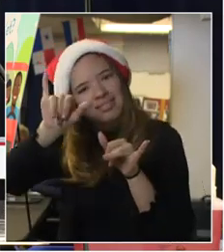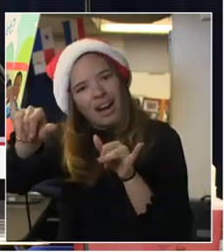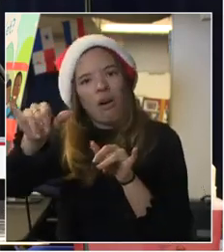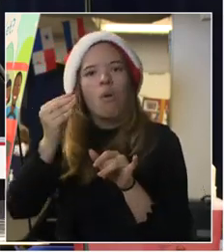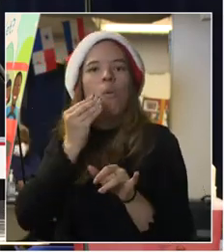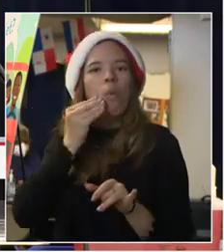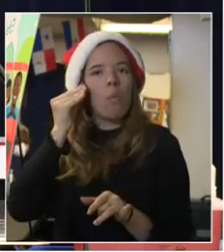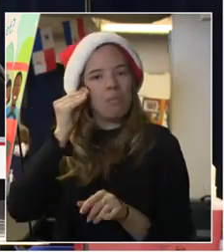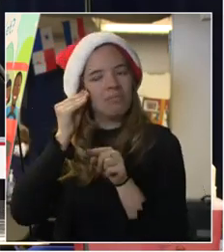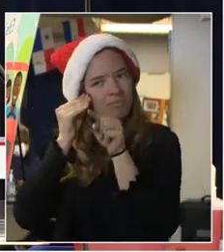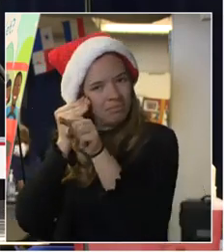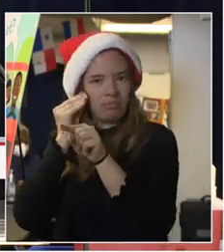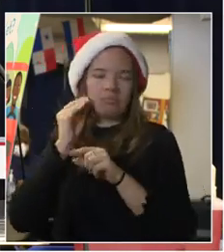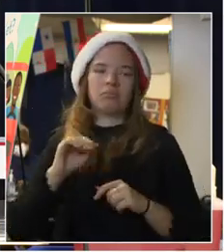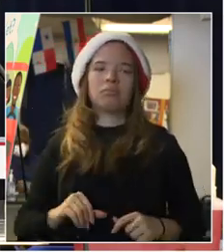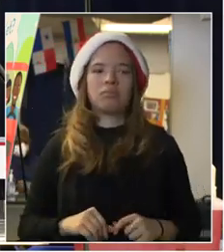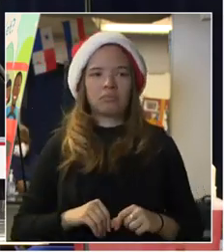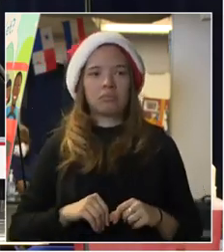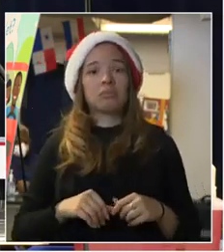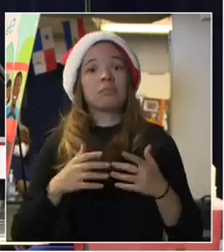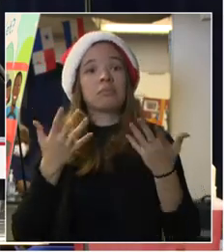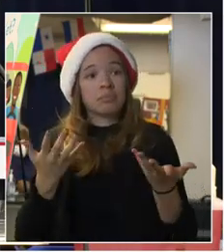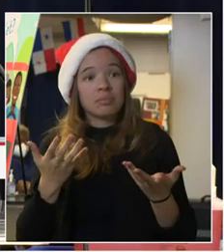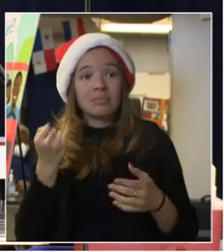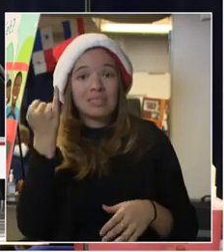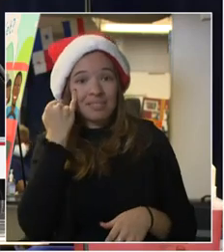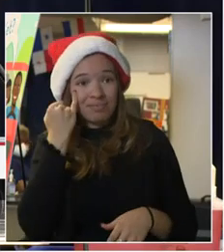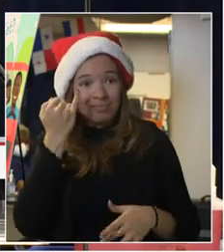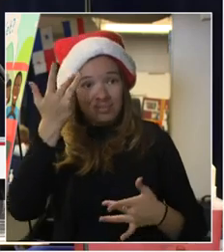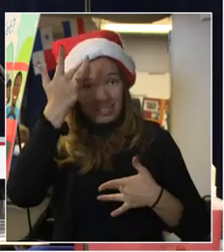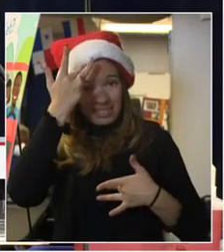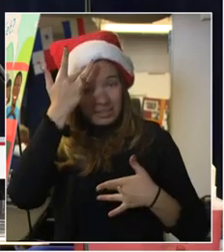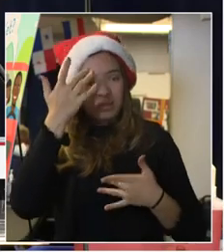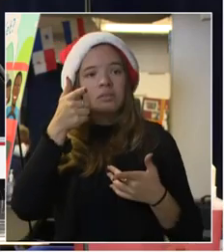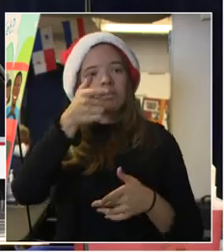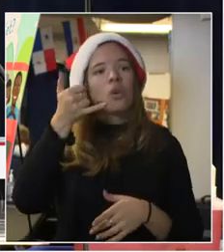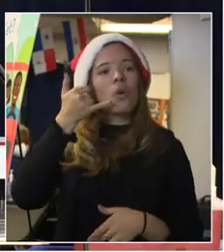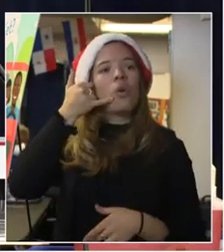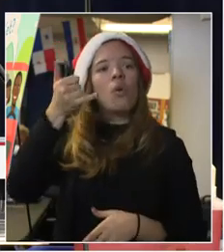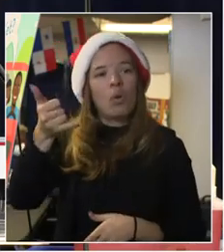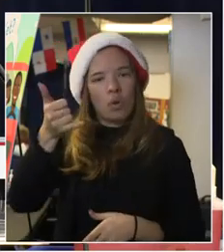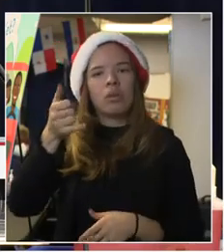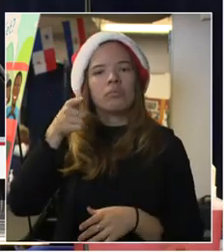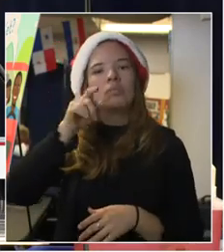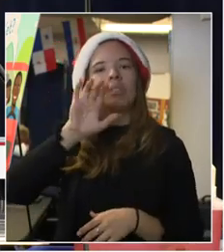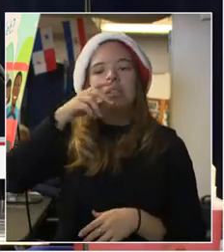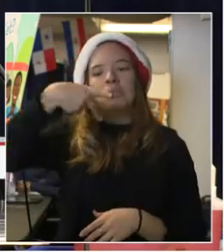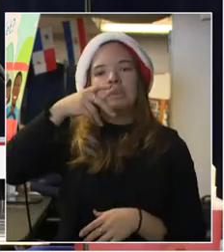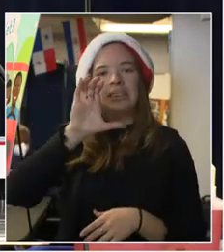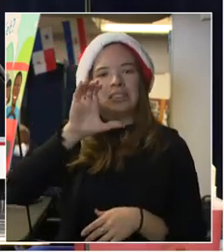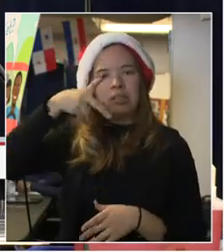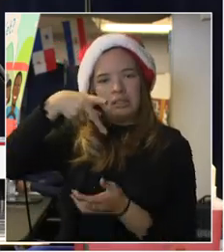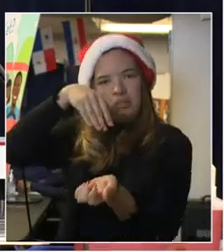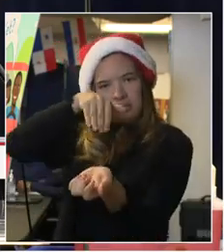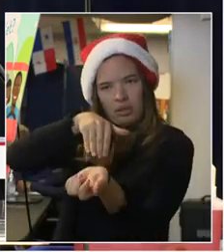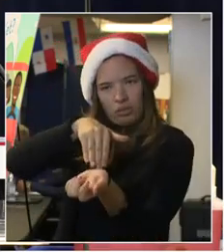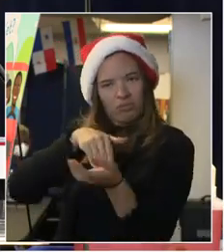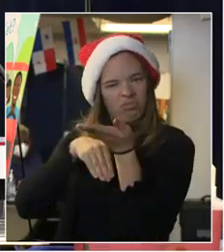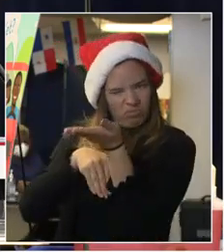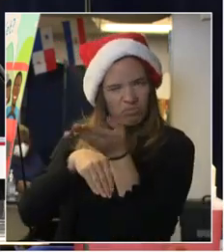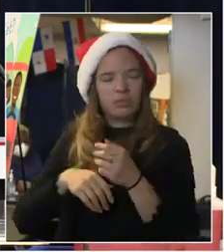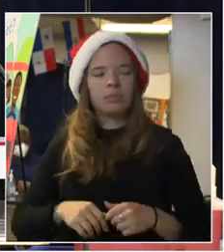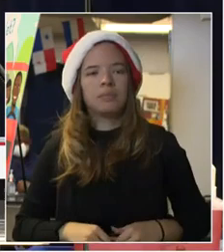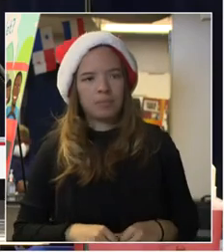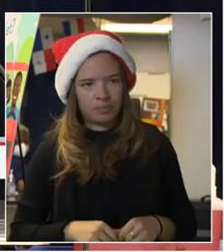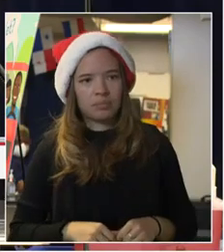primary care provider if you're feeling sick. You have the option of wearing a mask based on your comfort